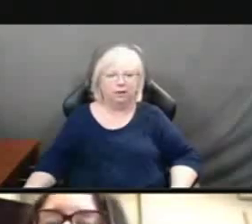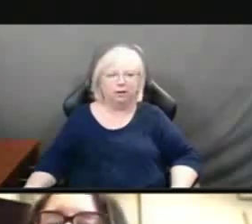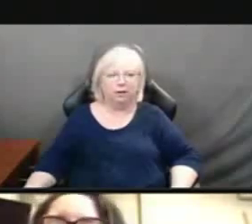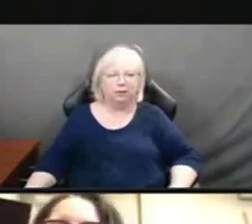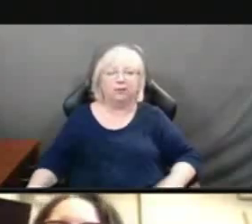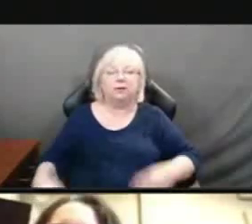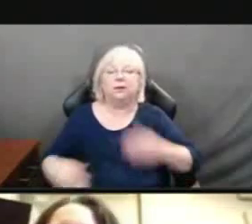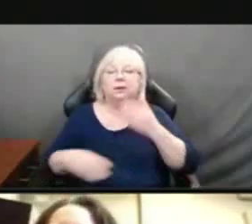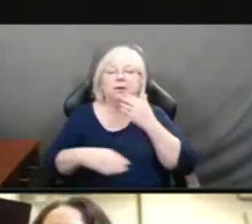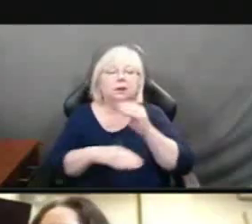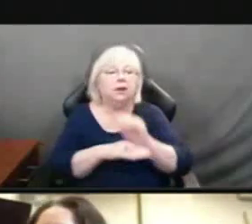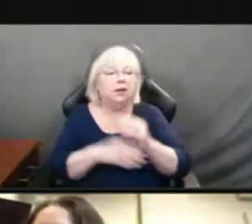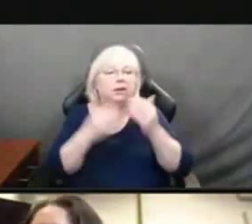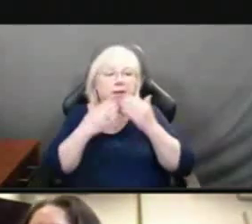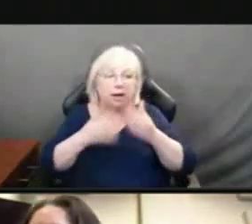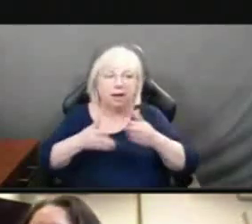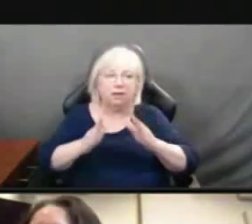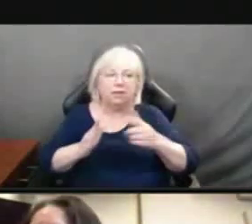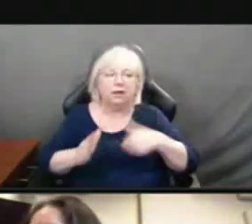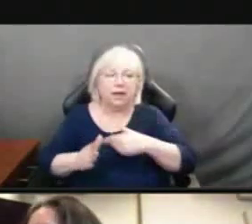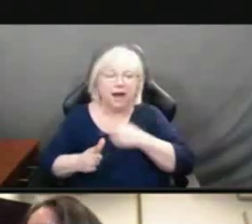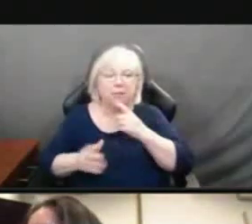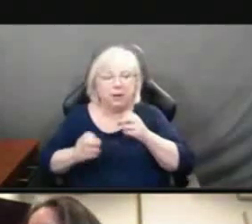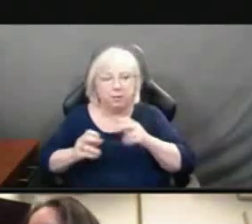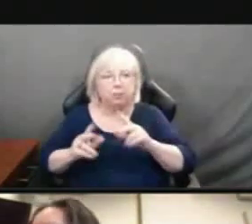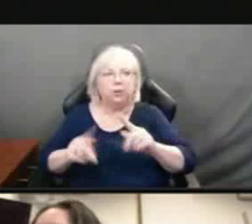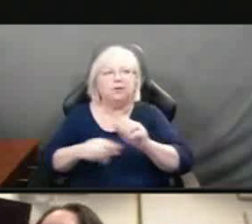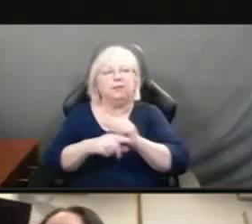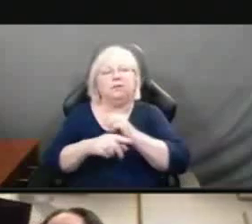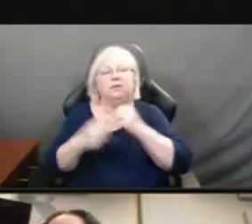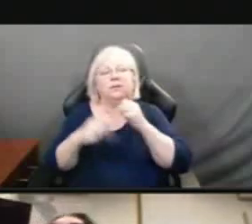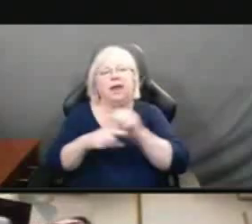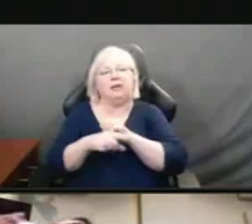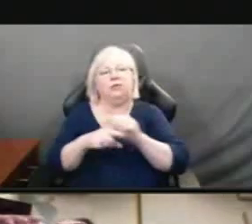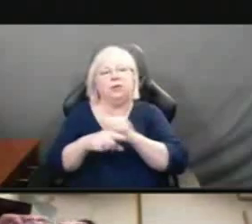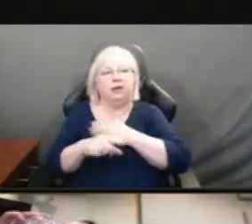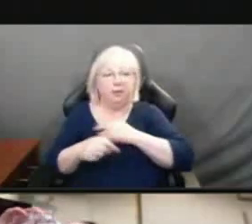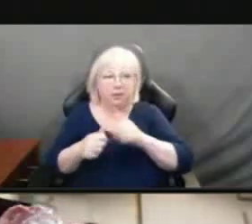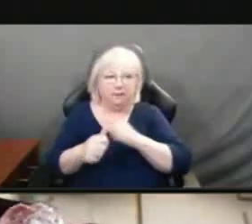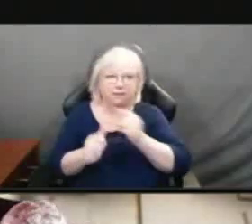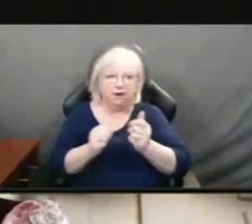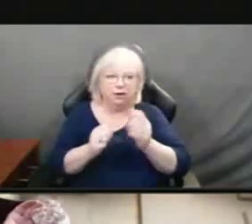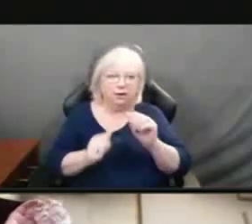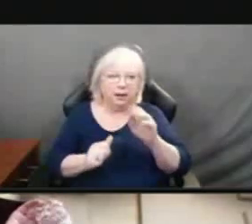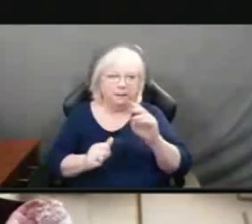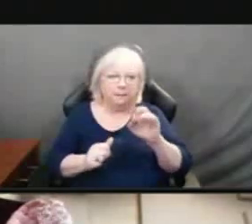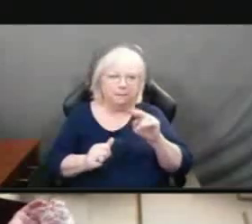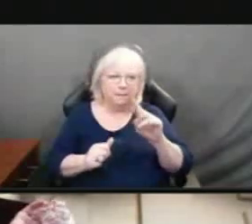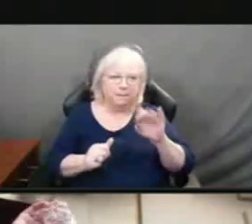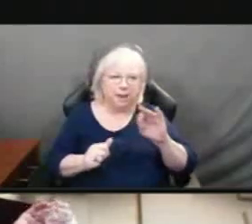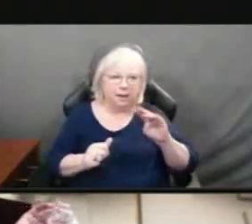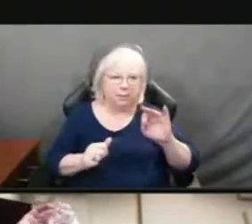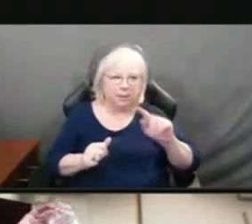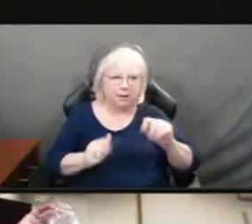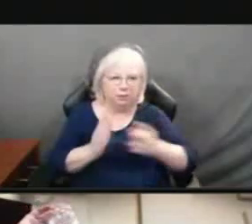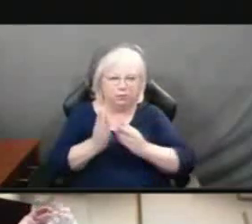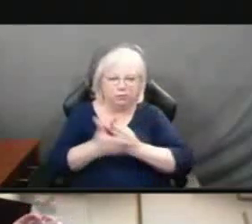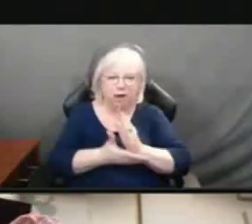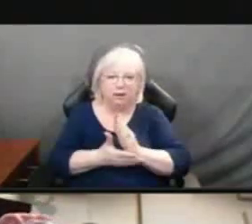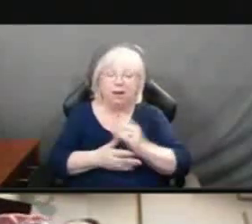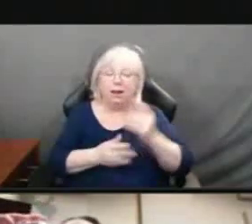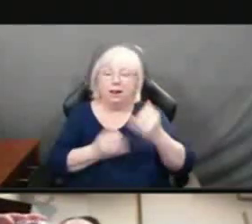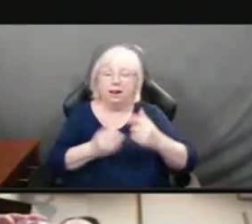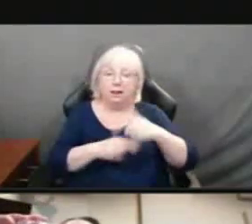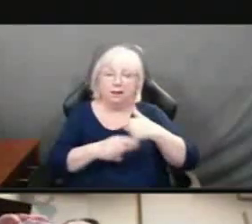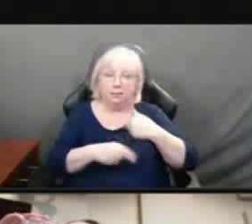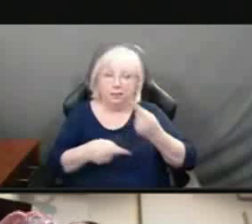Good evening. Thank you for allowing me the privilege of exercising my First Amendment rights. Last time I come up here, I pointed out that I